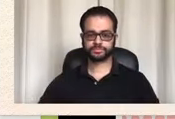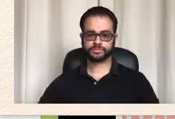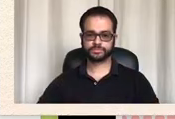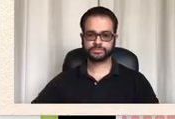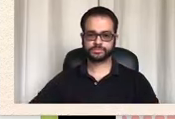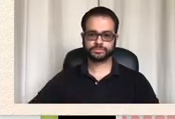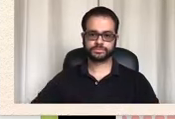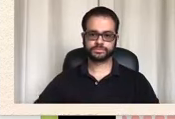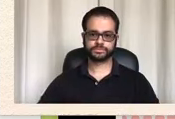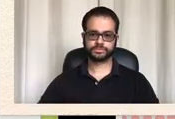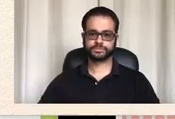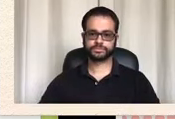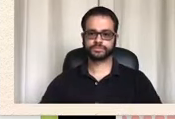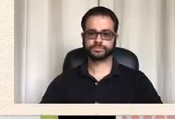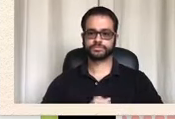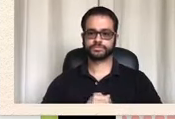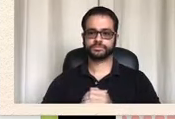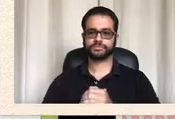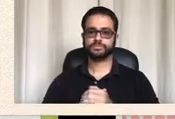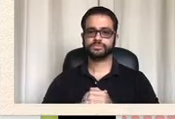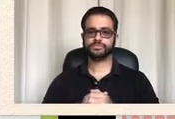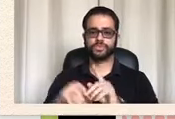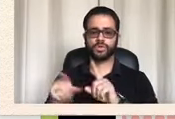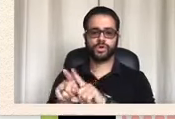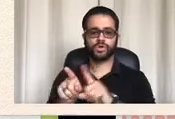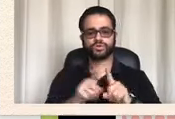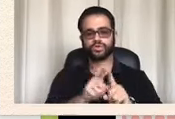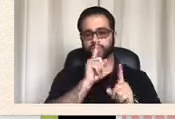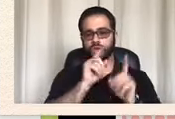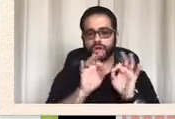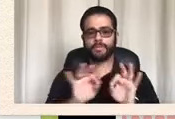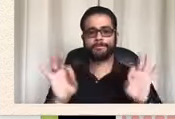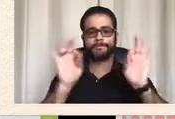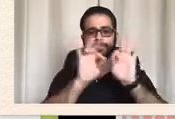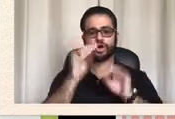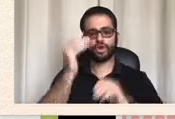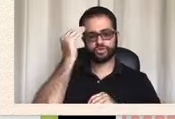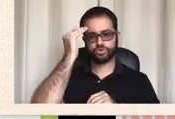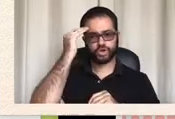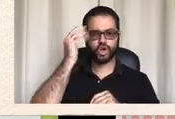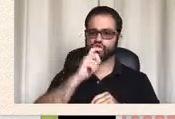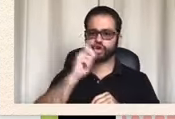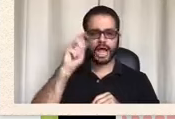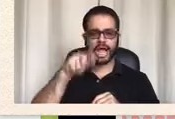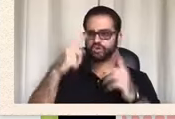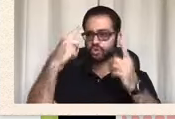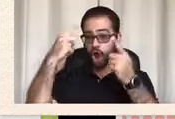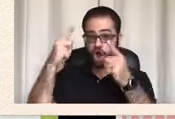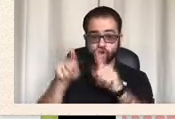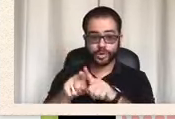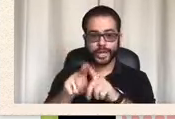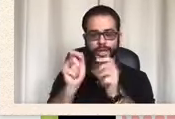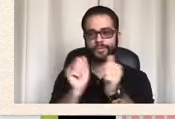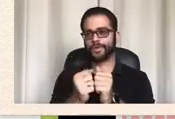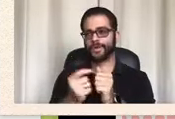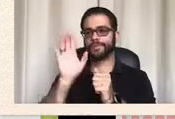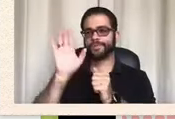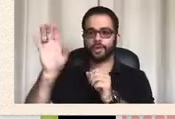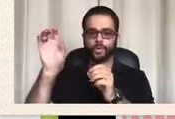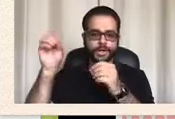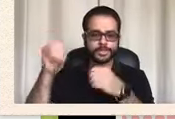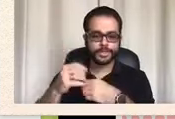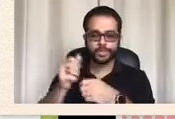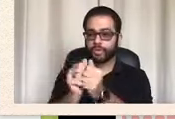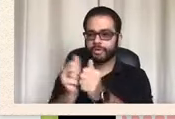And it's important to know that you don't have to agree with an organization on every single